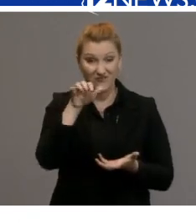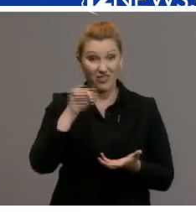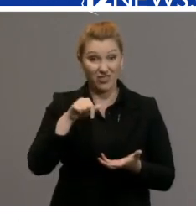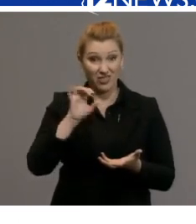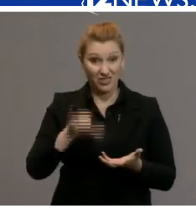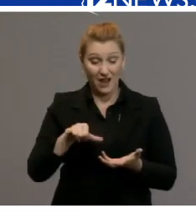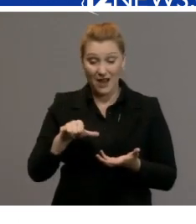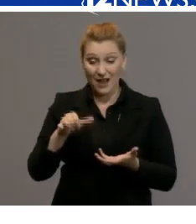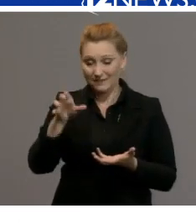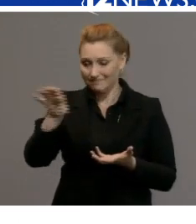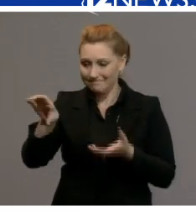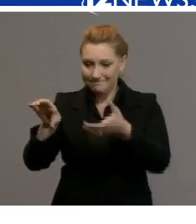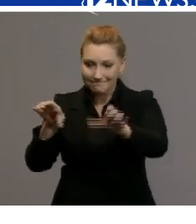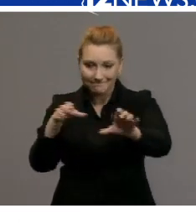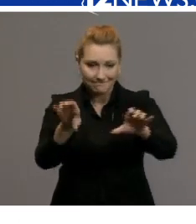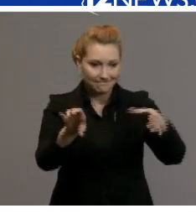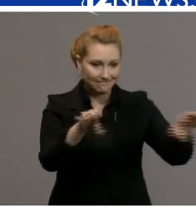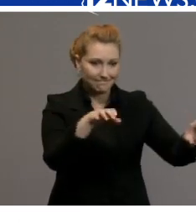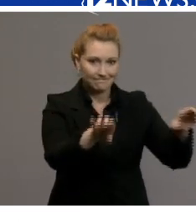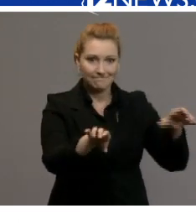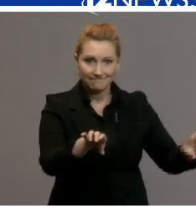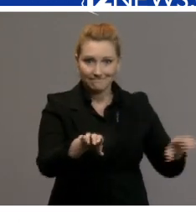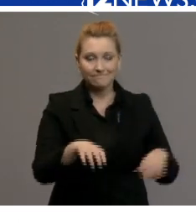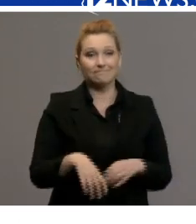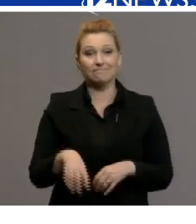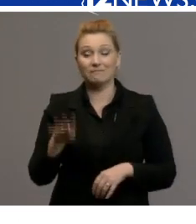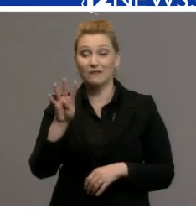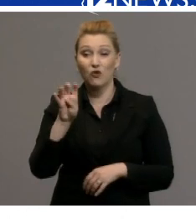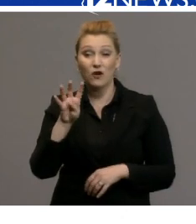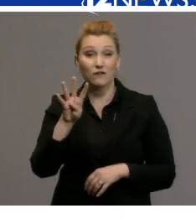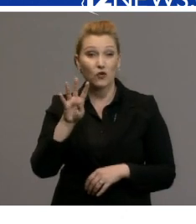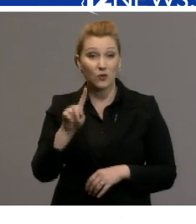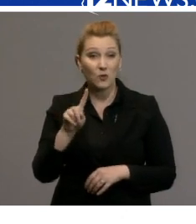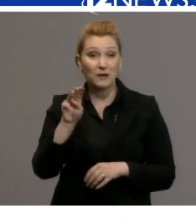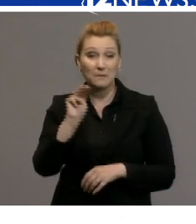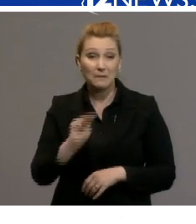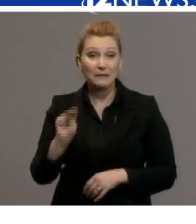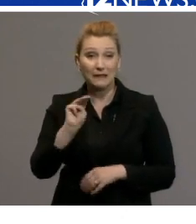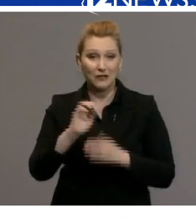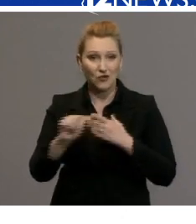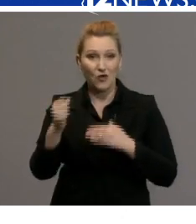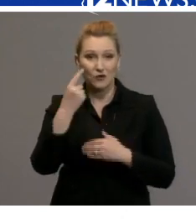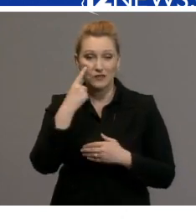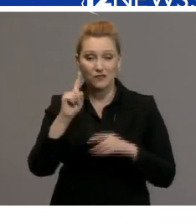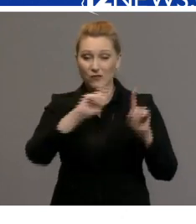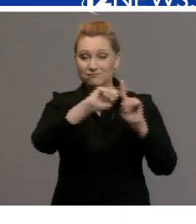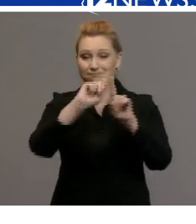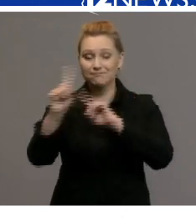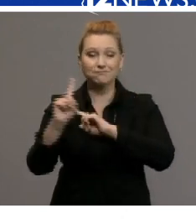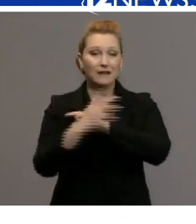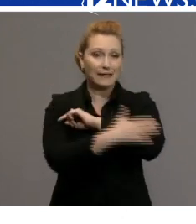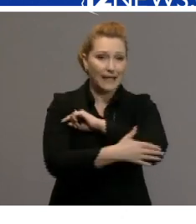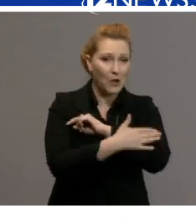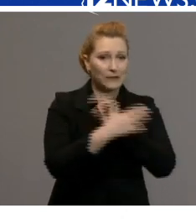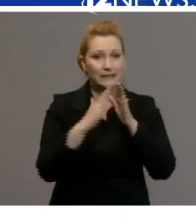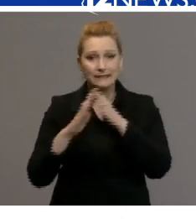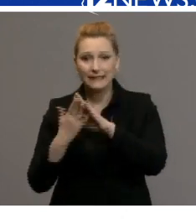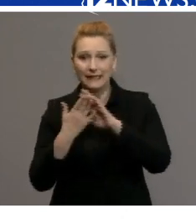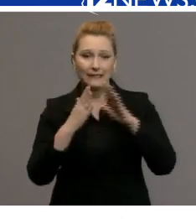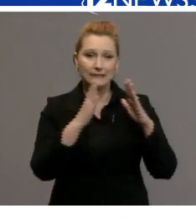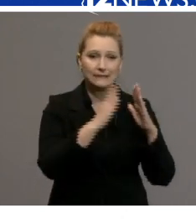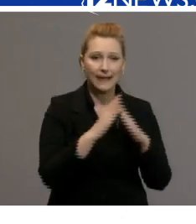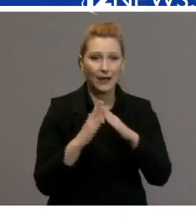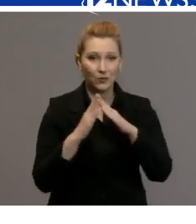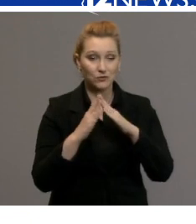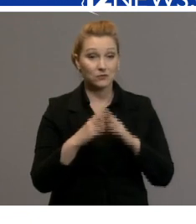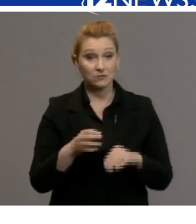with $441 million for Arizona counties, cities, and towns. These are direct payments.